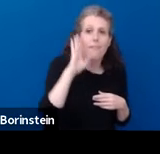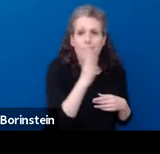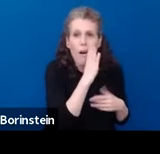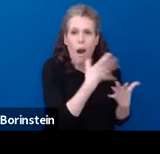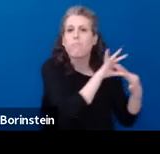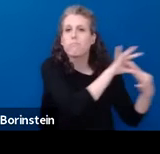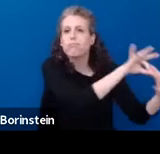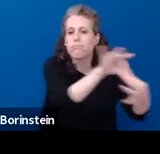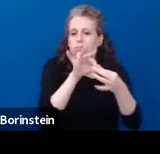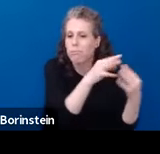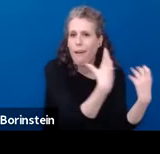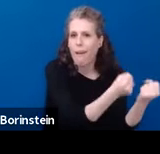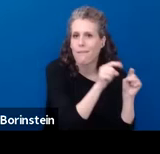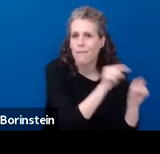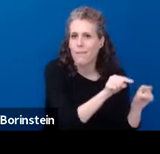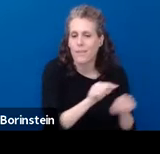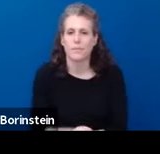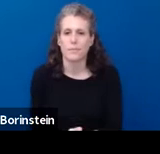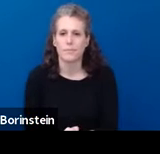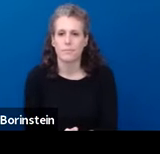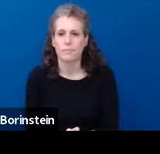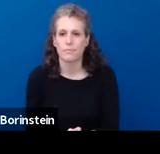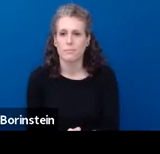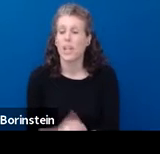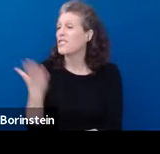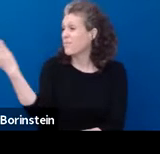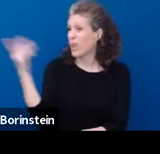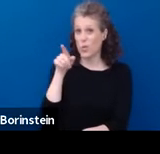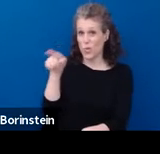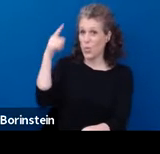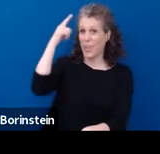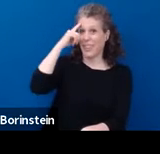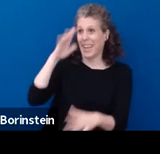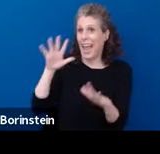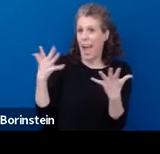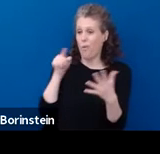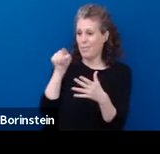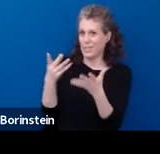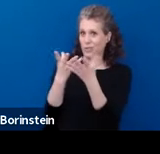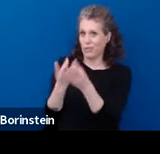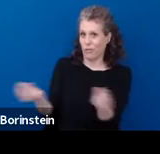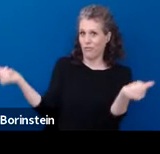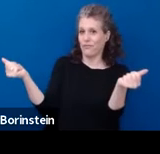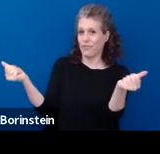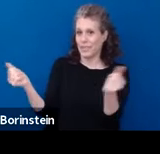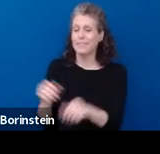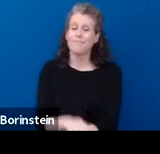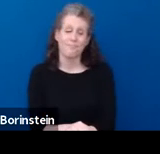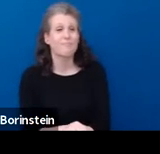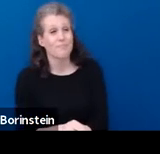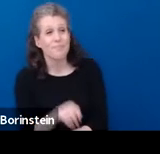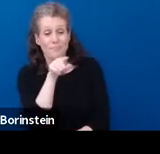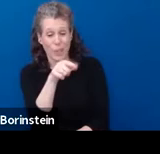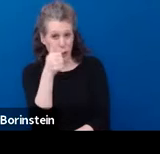reach out. And how do you think this can be solved best way? Well, it's a good question. You asked what the